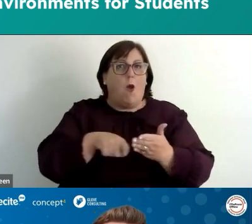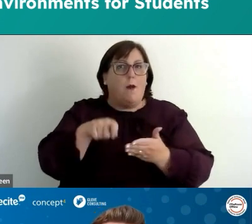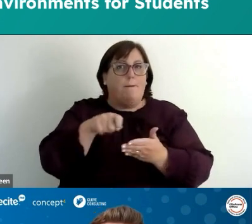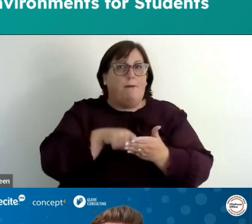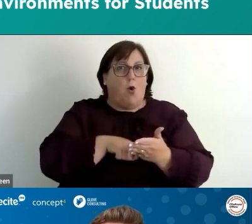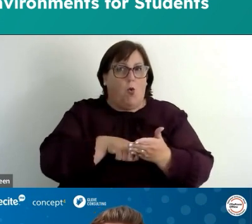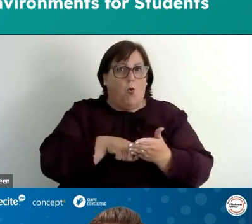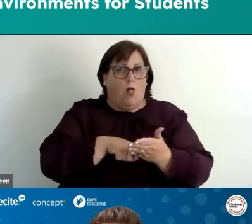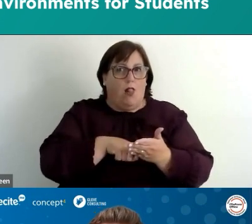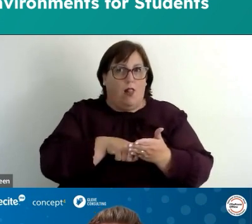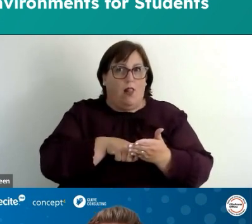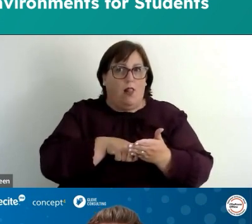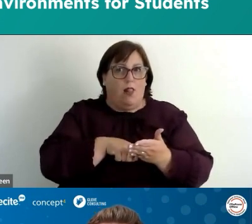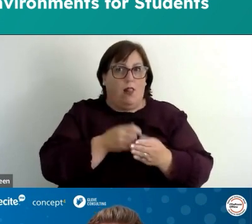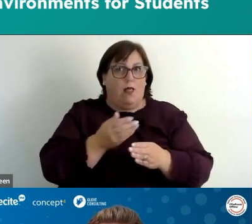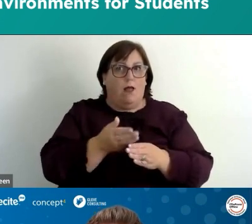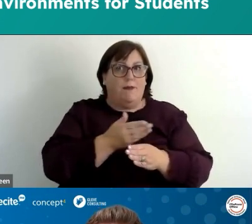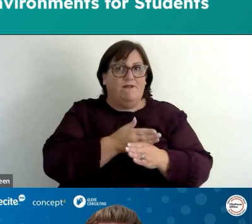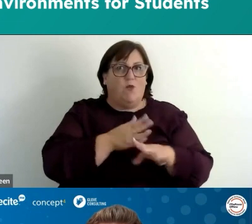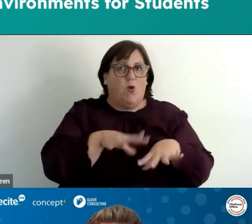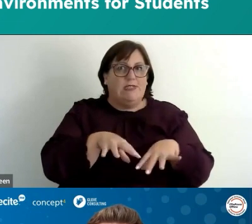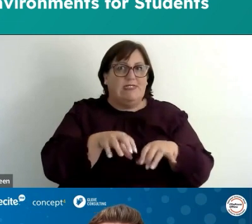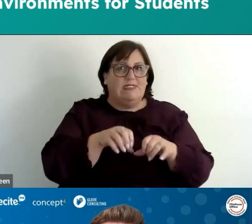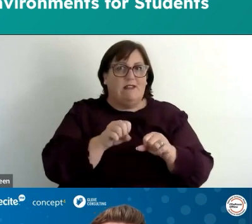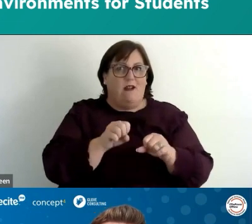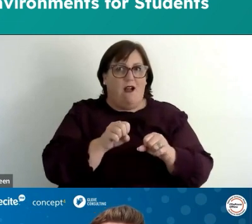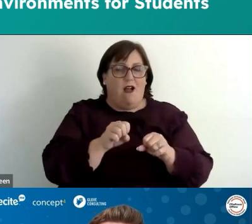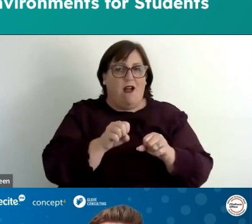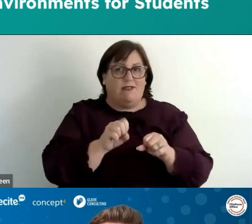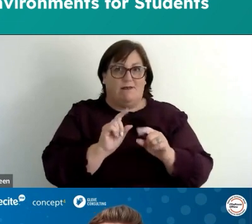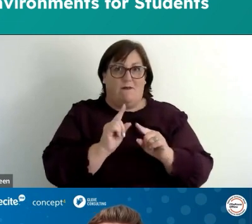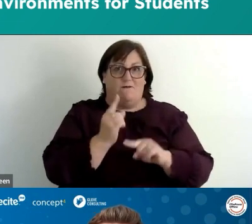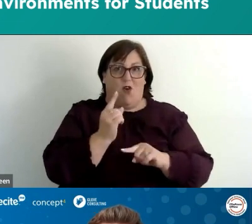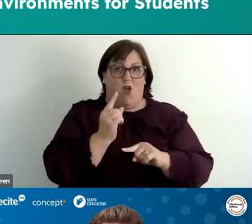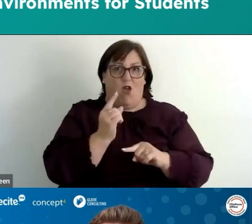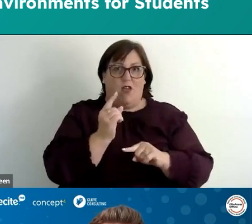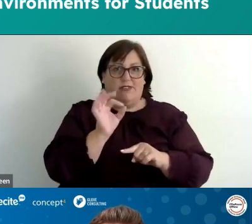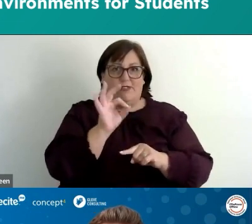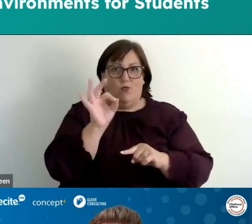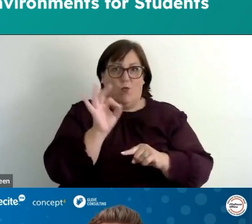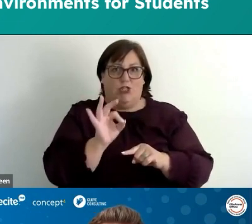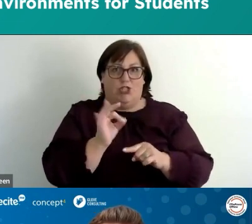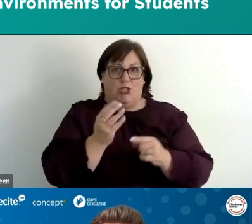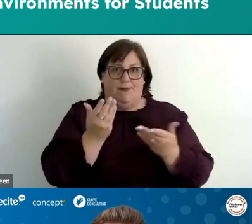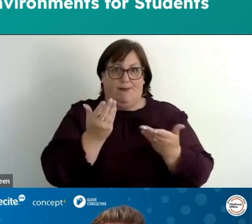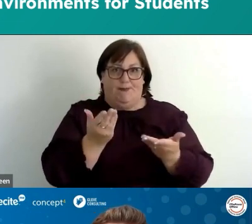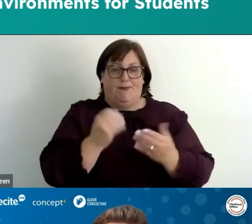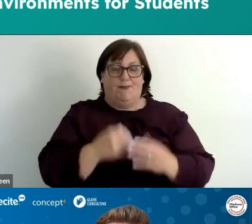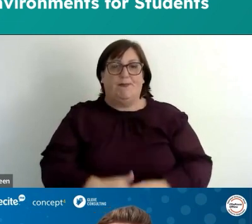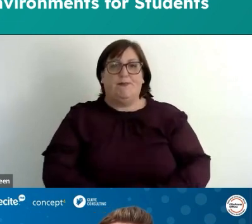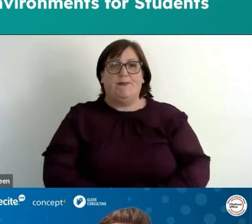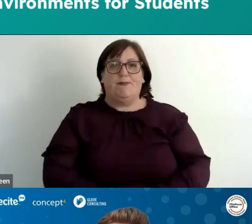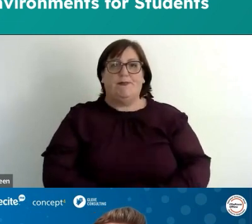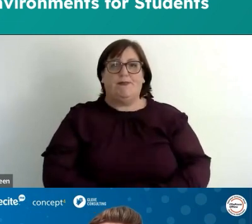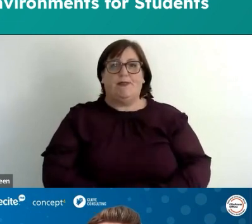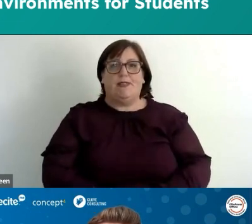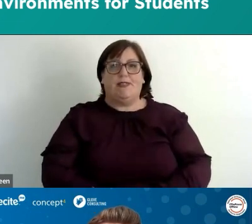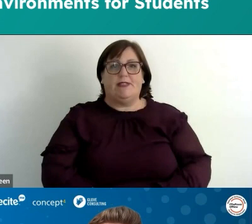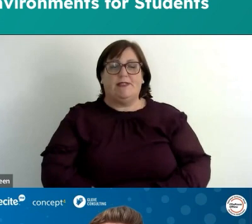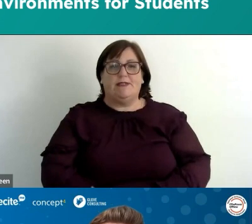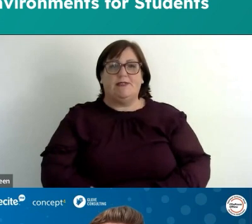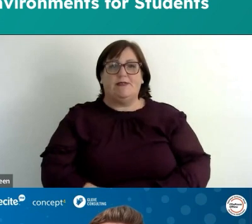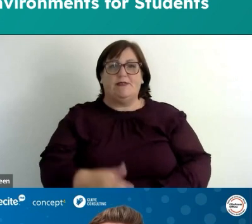some comments. And if we can fly off the first poll, please, Laura. To get you guys involved,